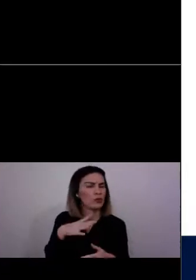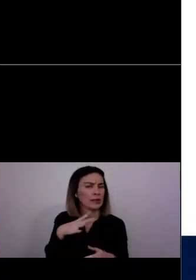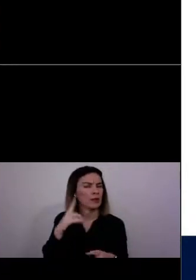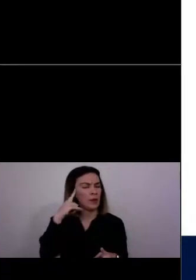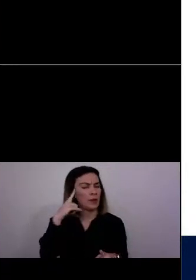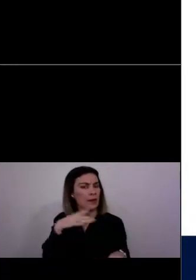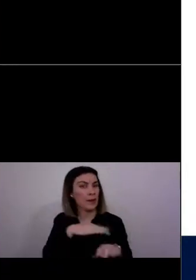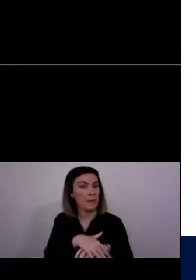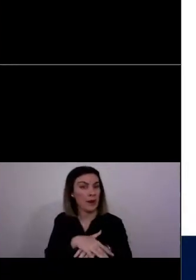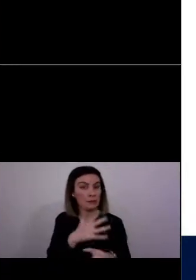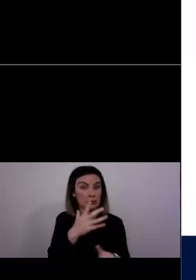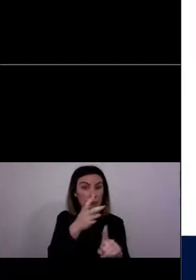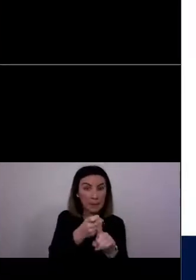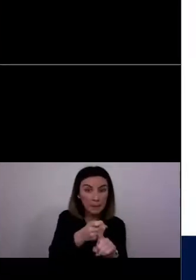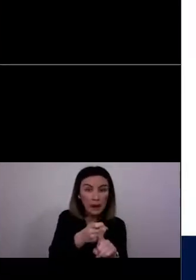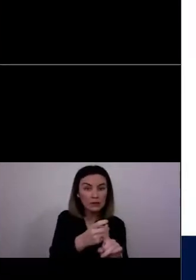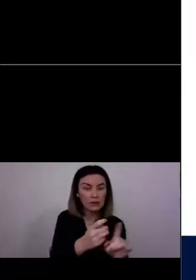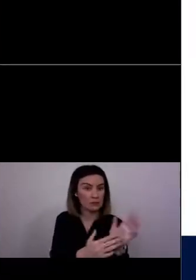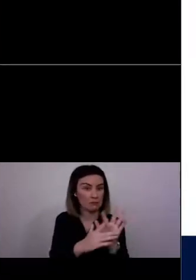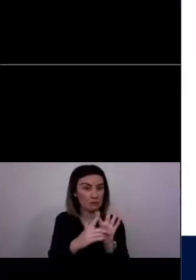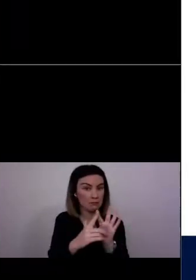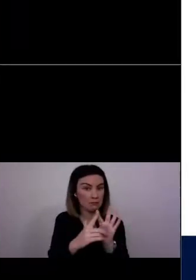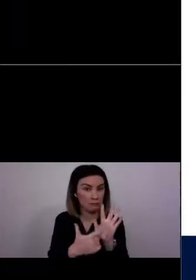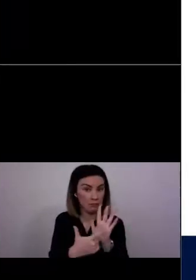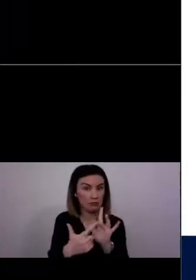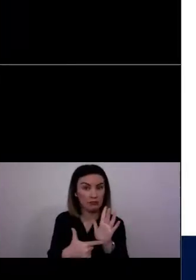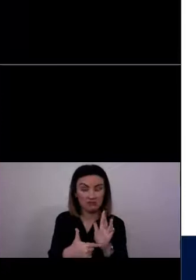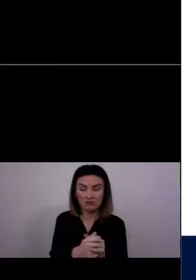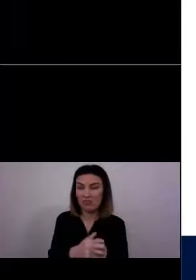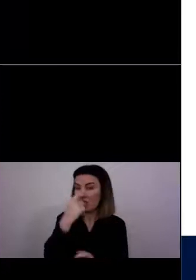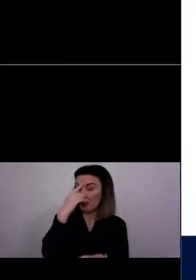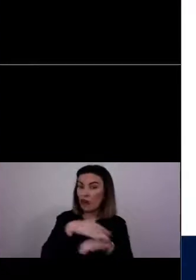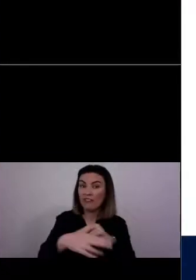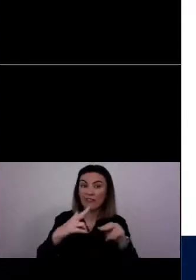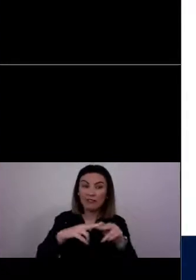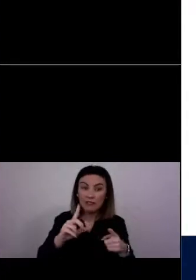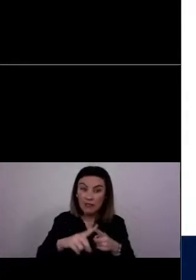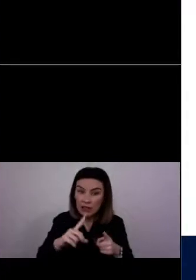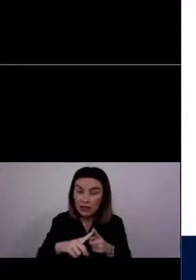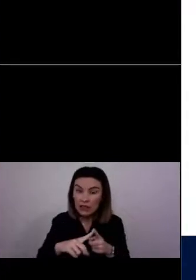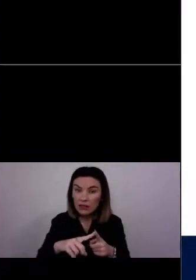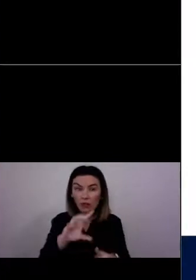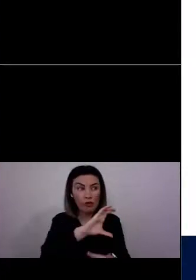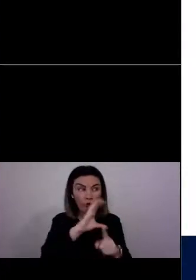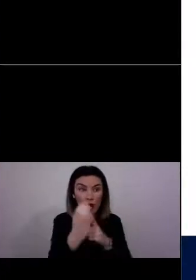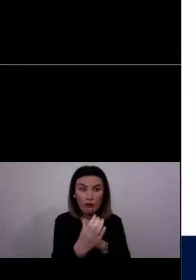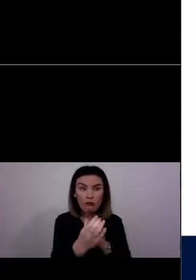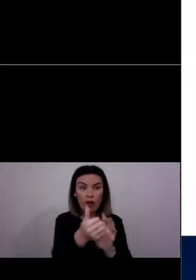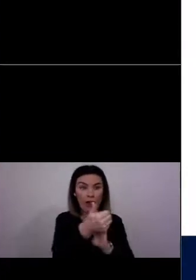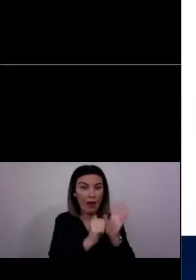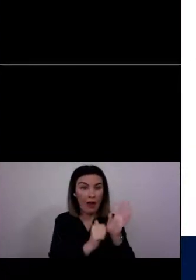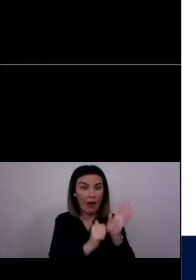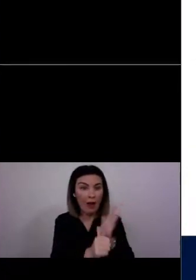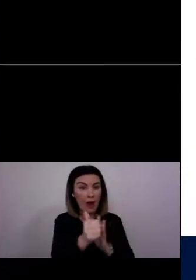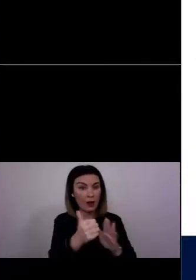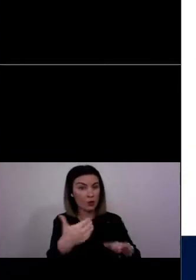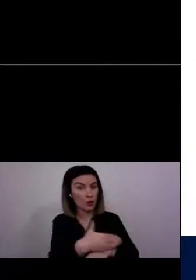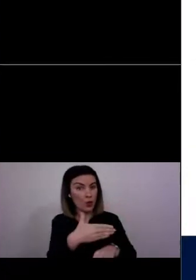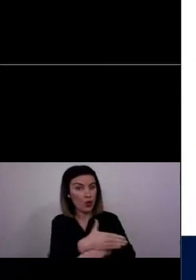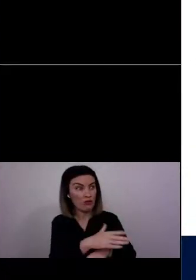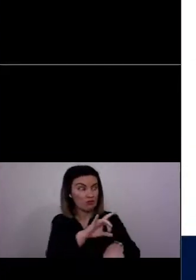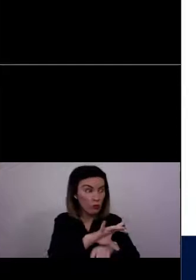things like fees, artists and arts cultural workers fees, make sure that they're being paid according to industry